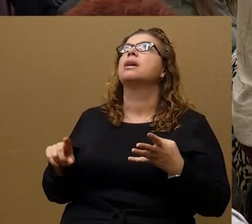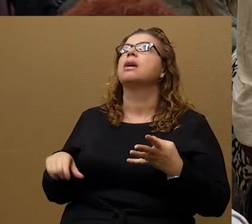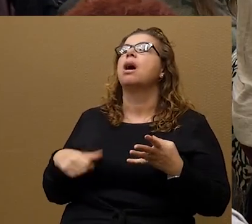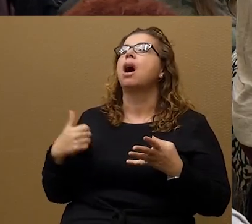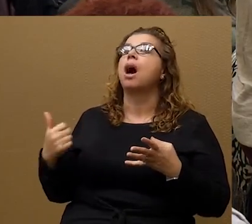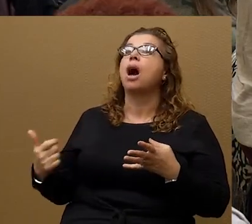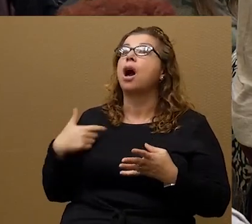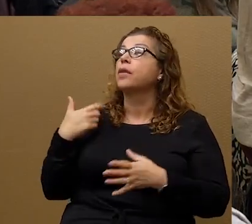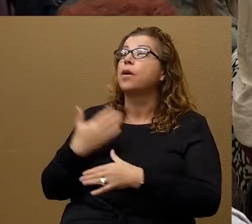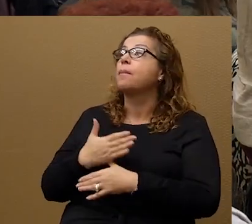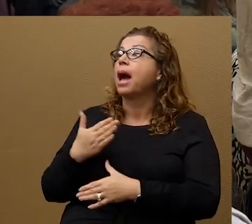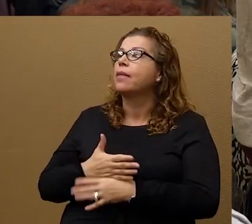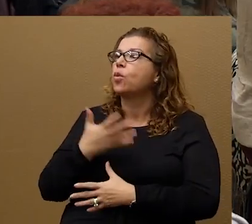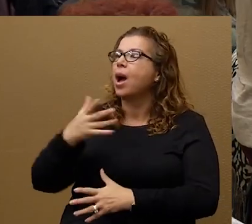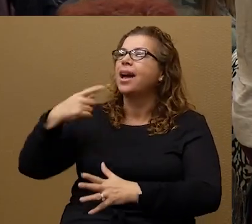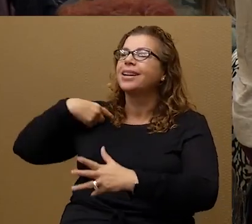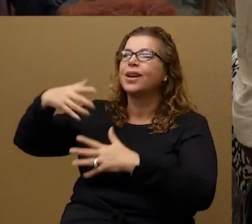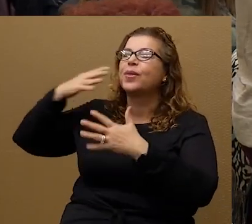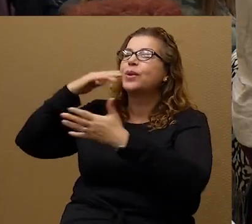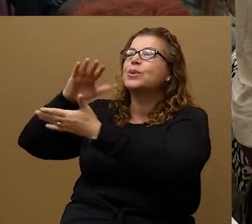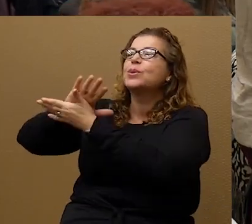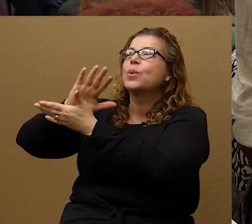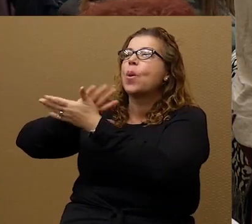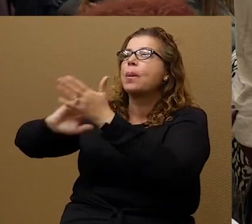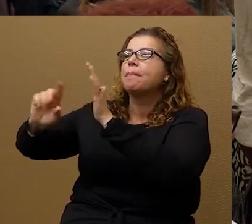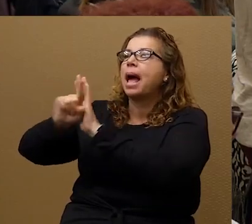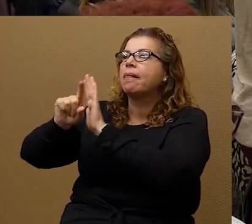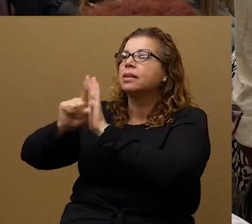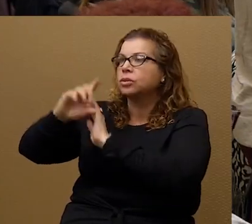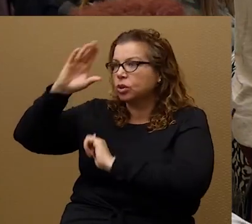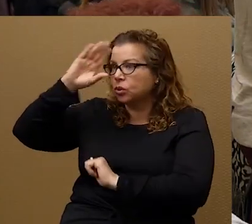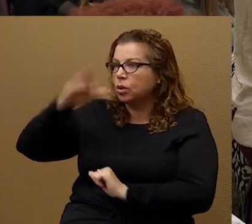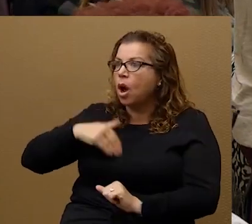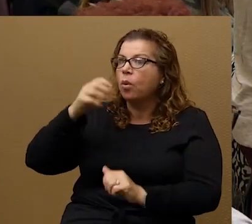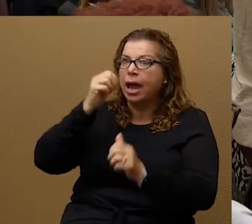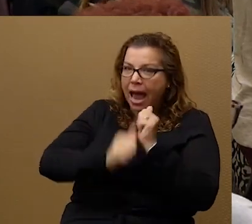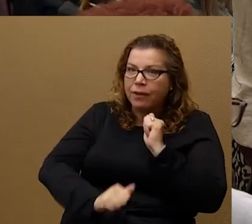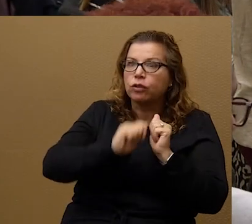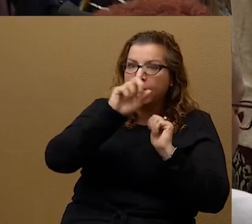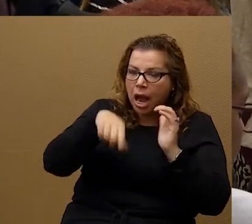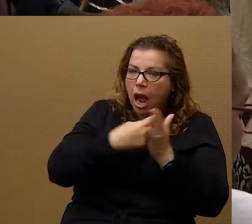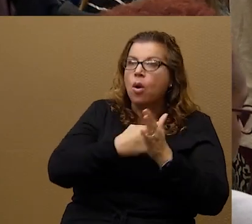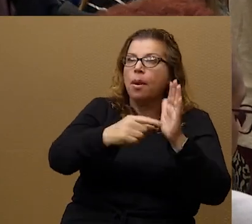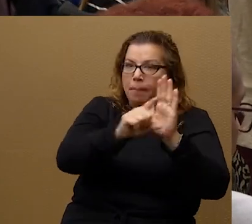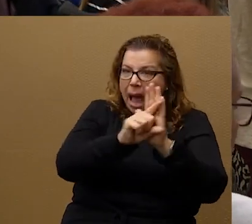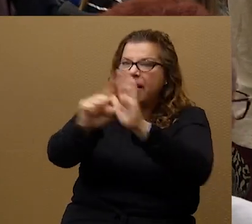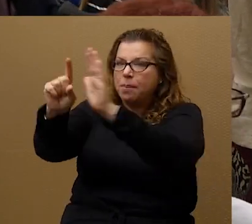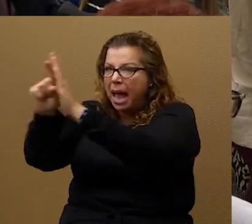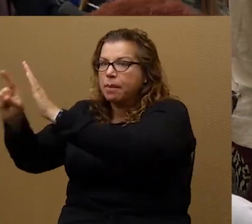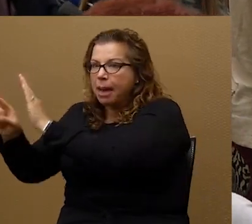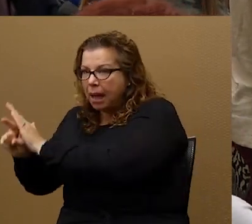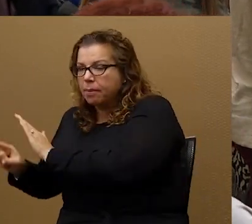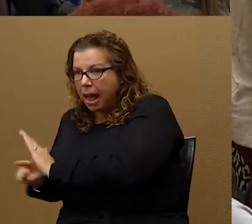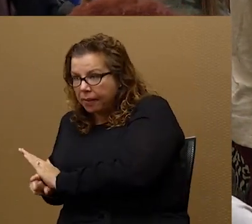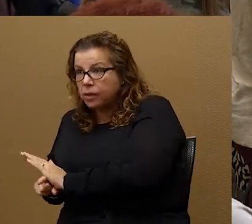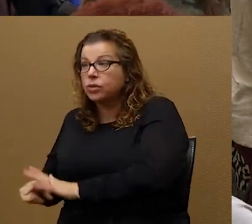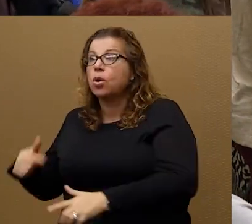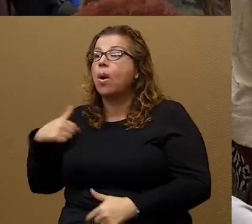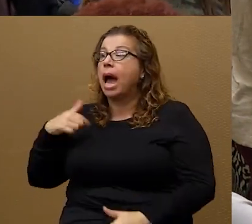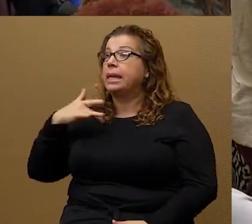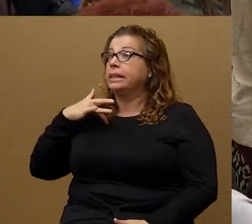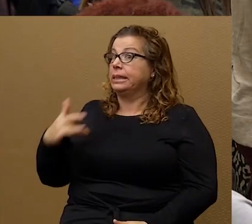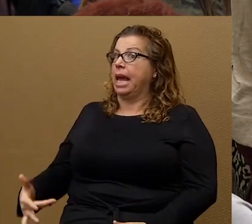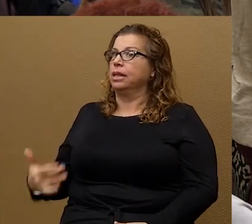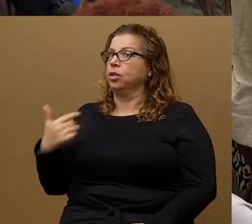the bells, because the bells ring every 50 minutes. So I would have to go up to him about 5